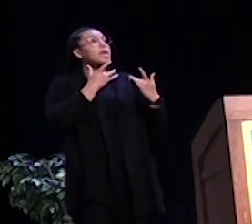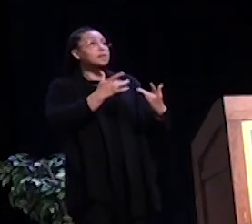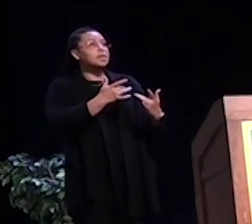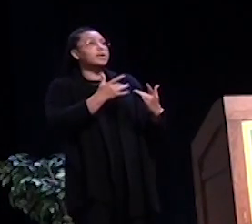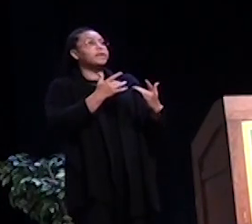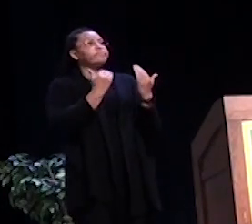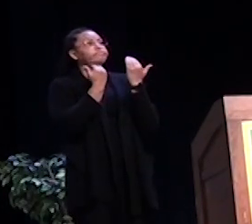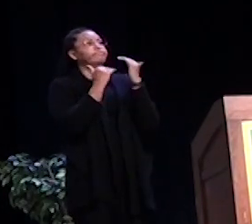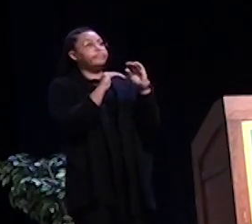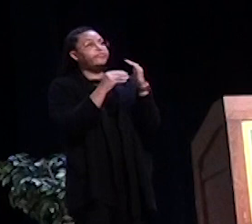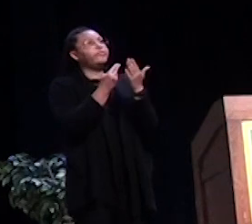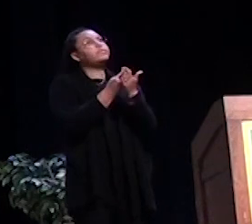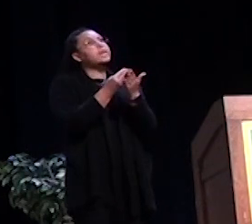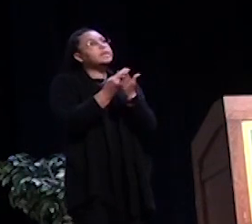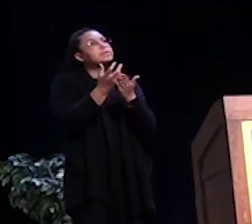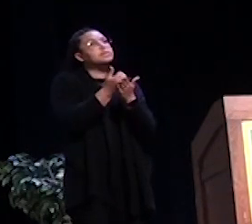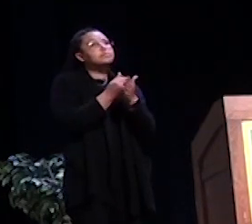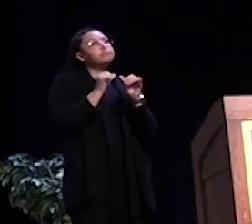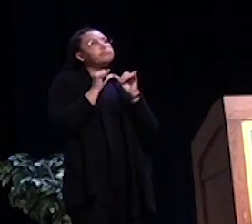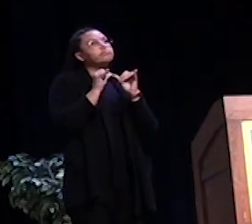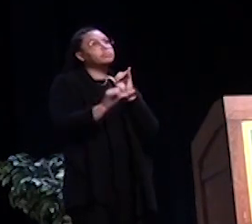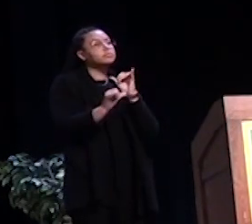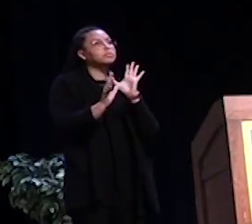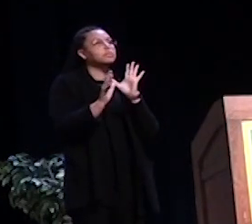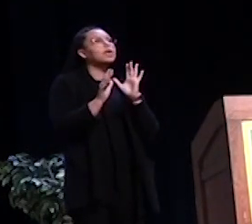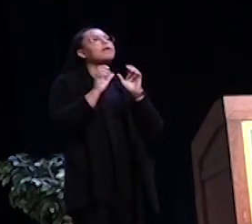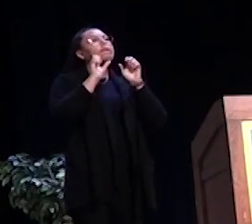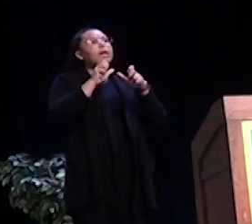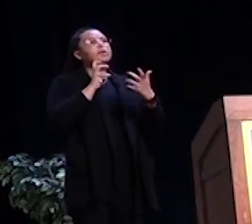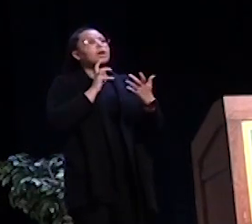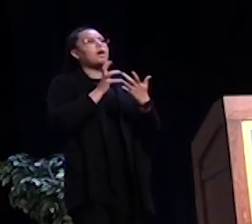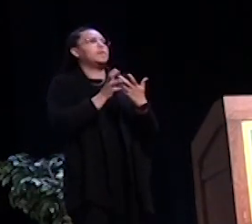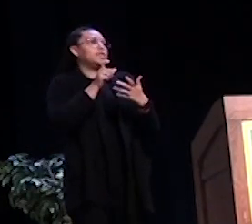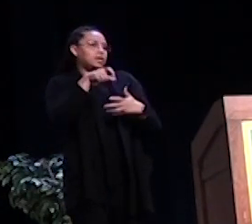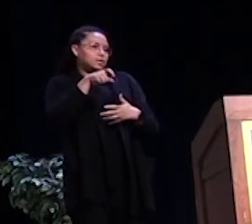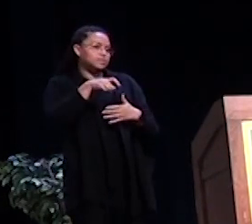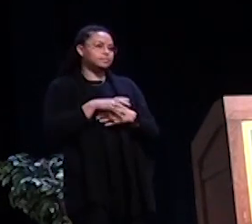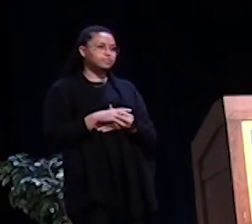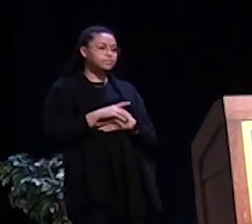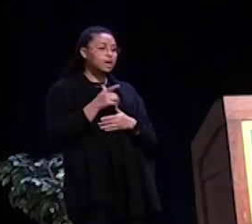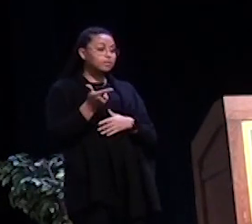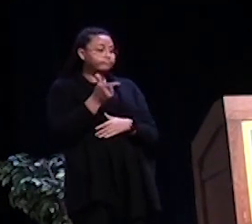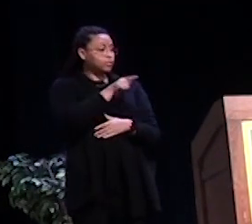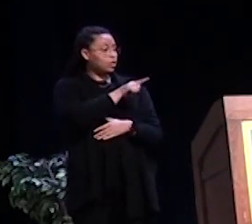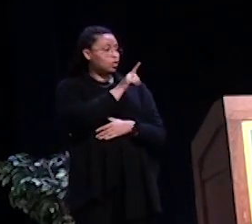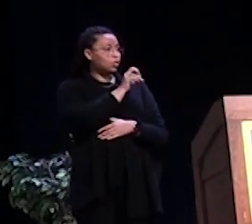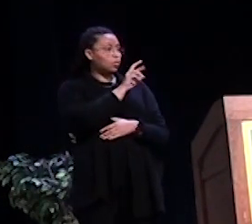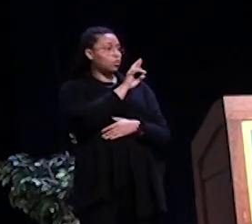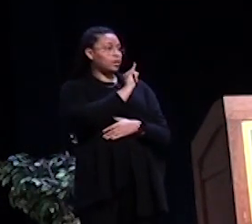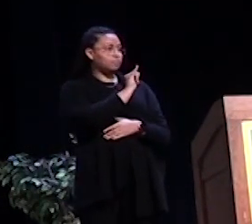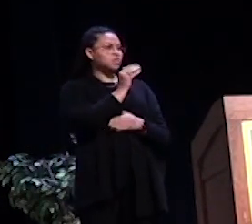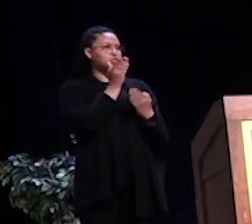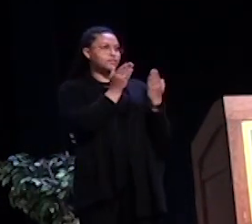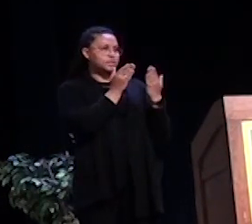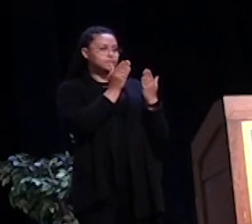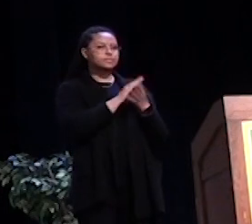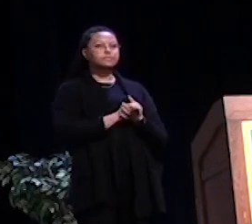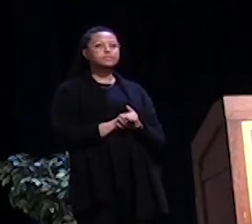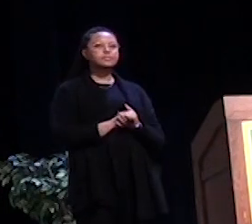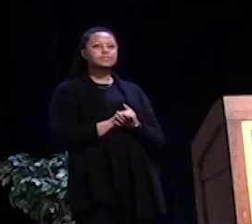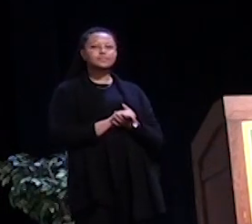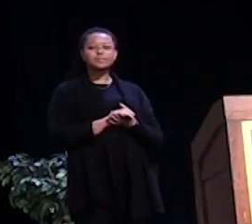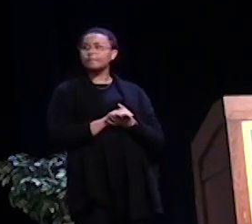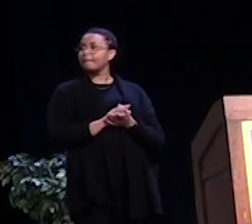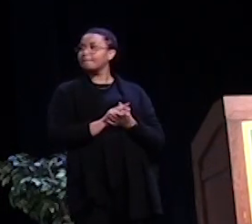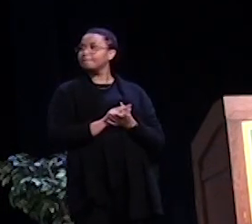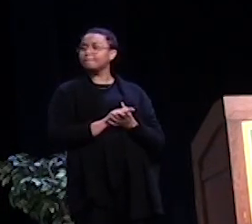incomes, and so they are designed to accommodate those needs. So I'll pass it to Lori to talk a little bit about services.